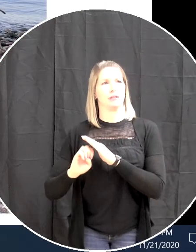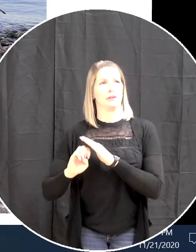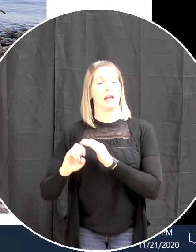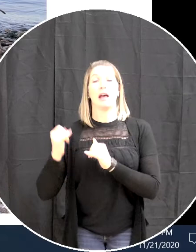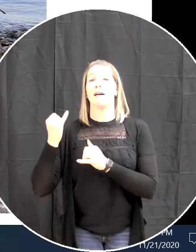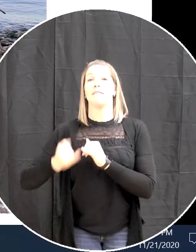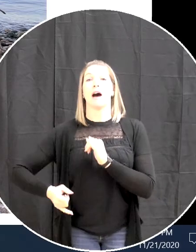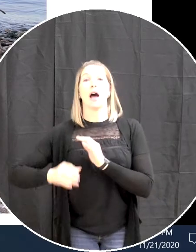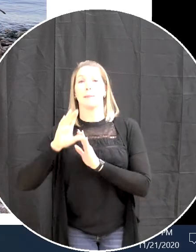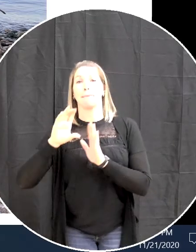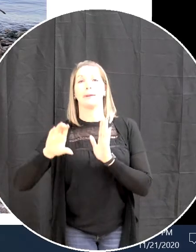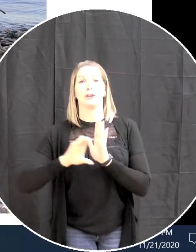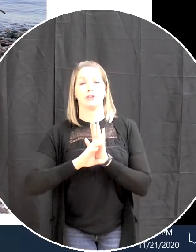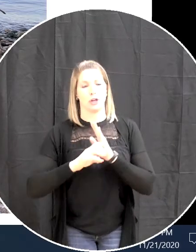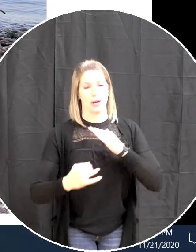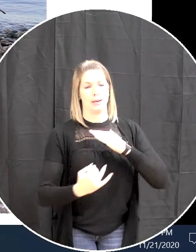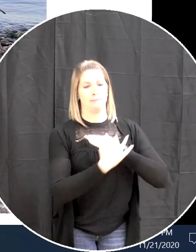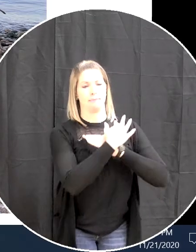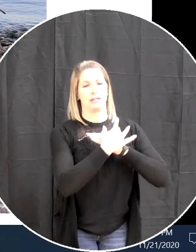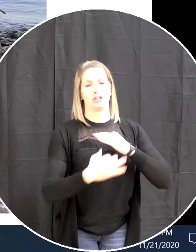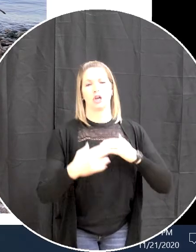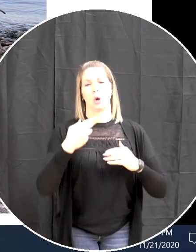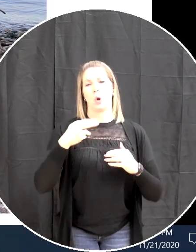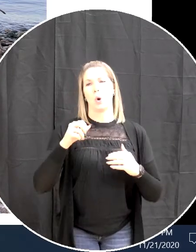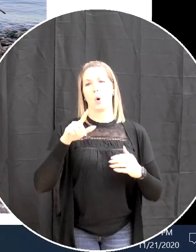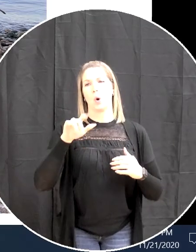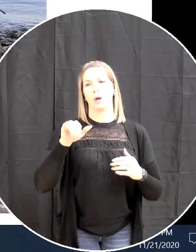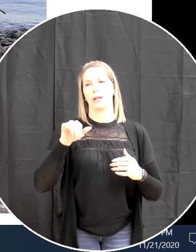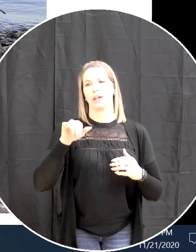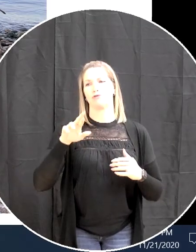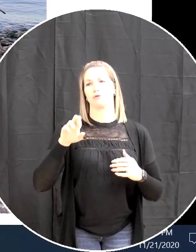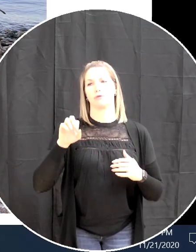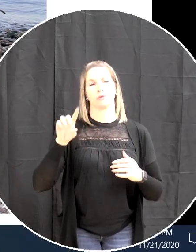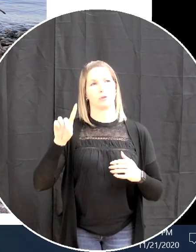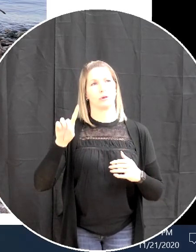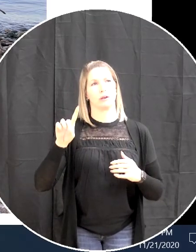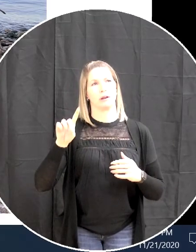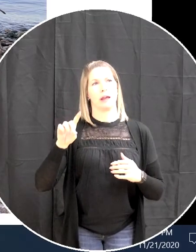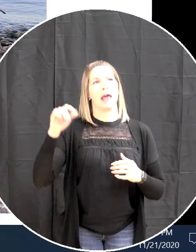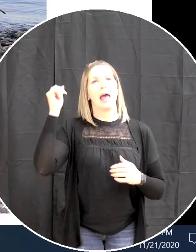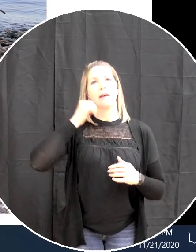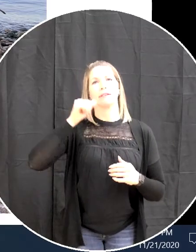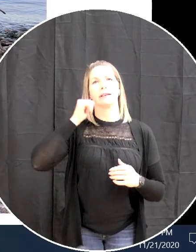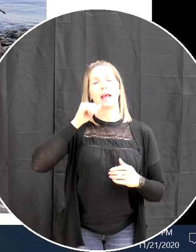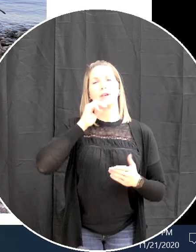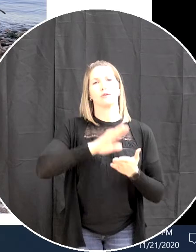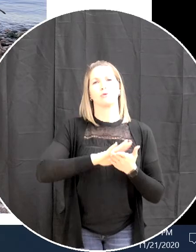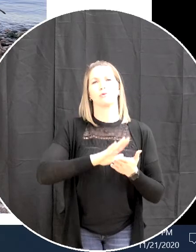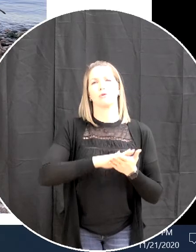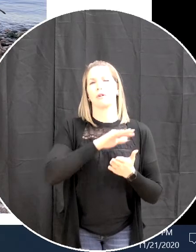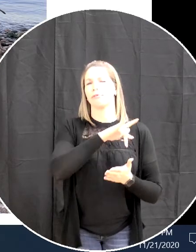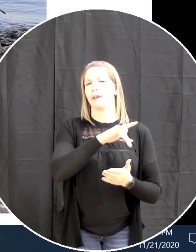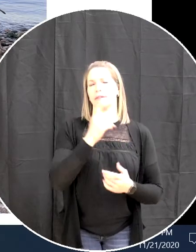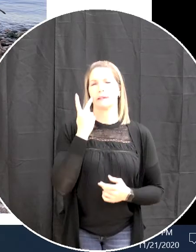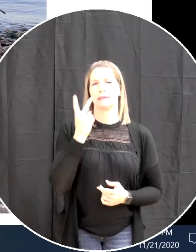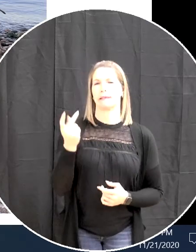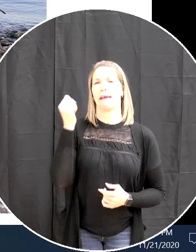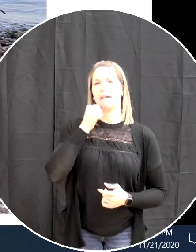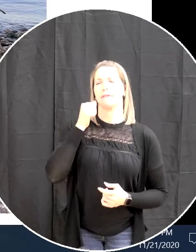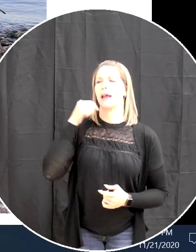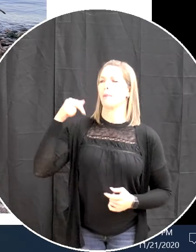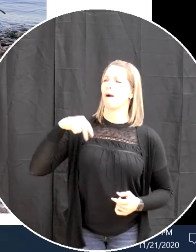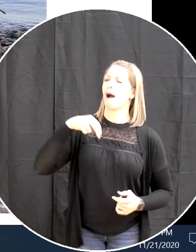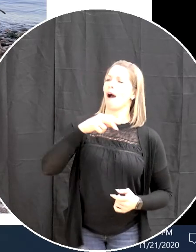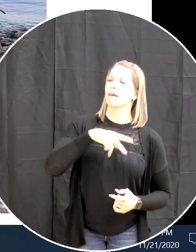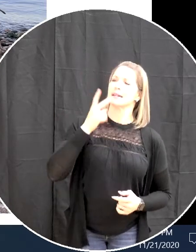Holyrood. This is the view that Holy Cross Elementary gets to walk by every day. Beautiful spot. So